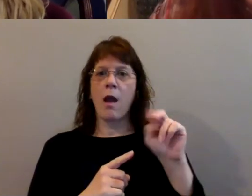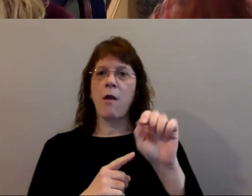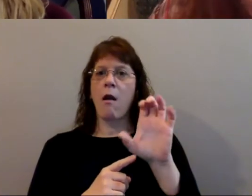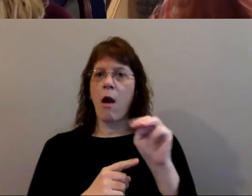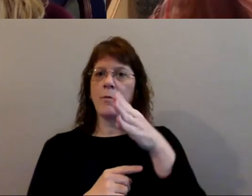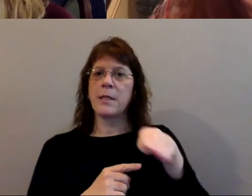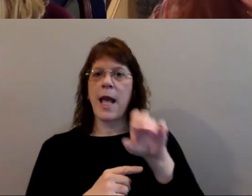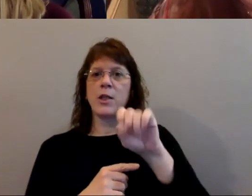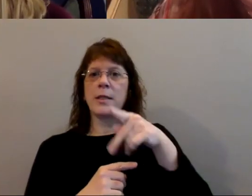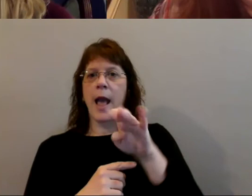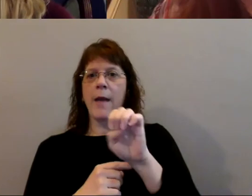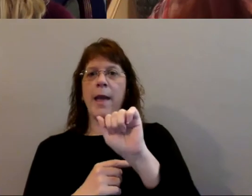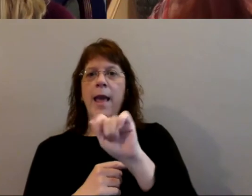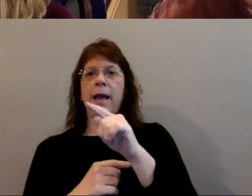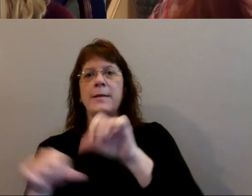patreon.com/Skype-a-Scientist or